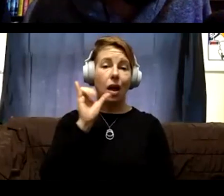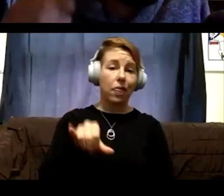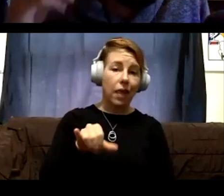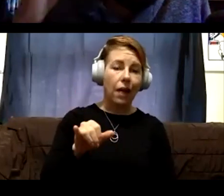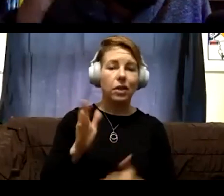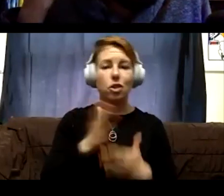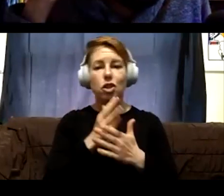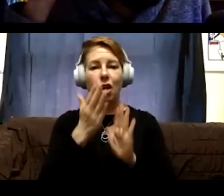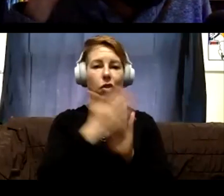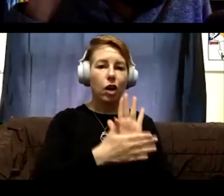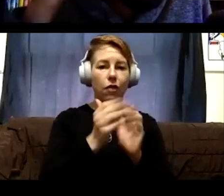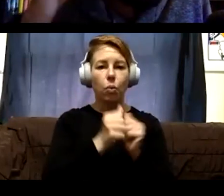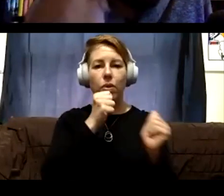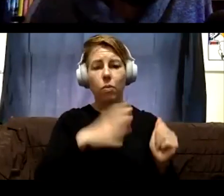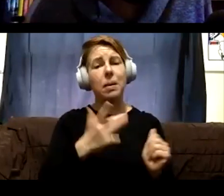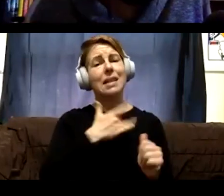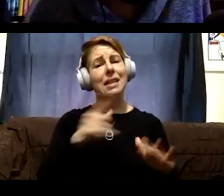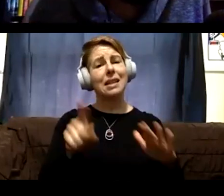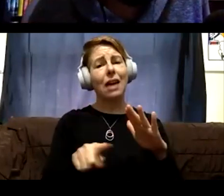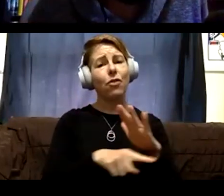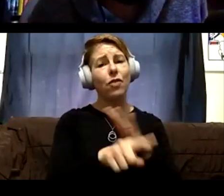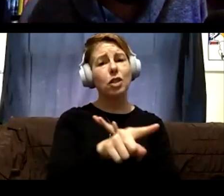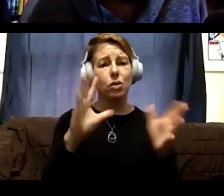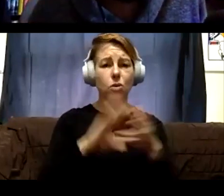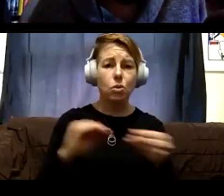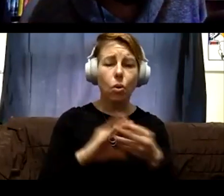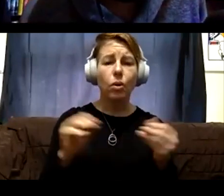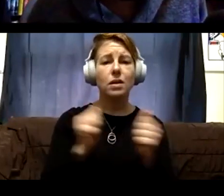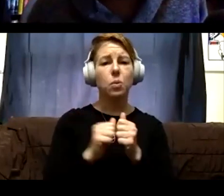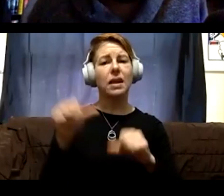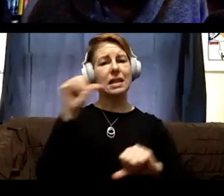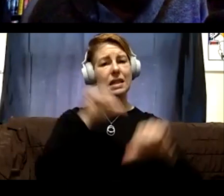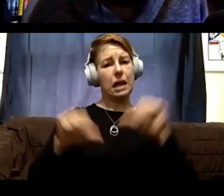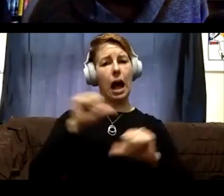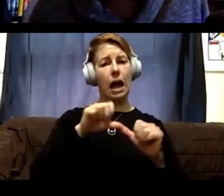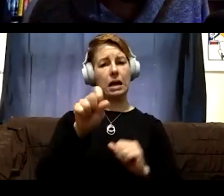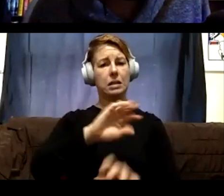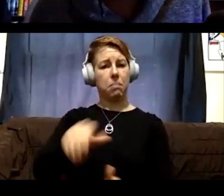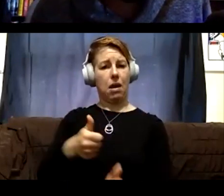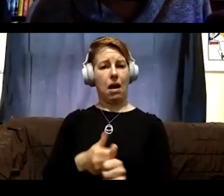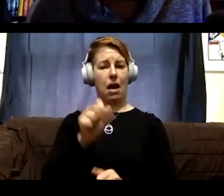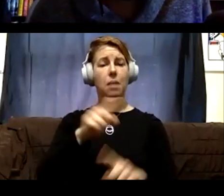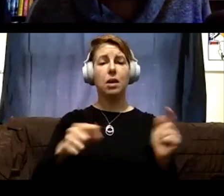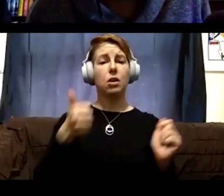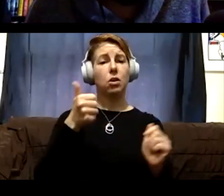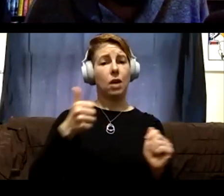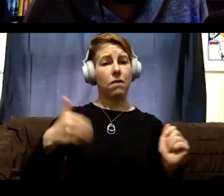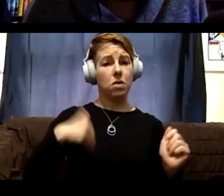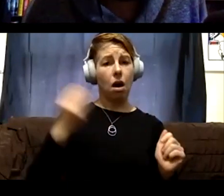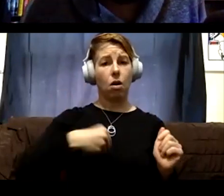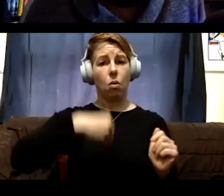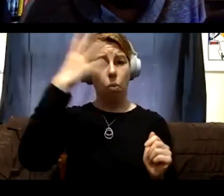were adventure stories with sciency bells and whistles. But if you're a young white American male,